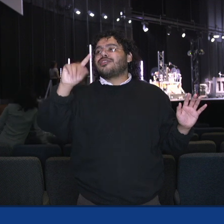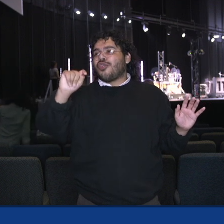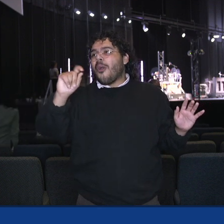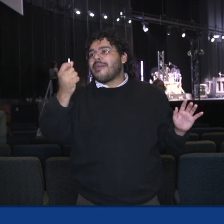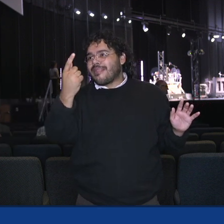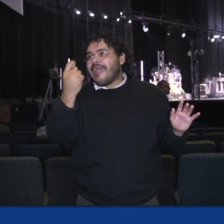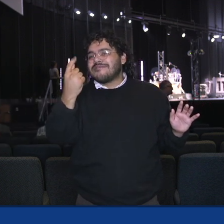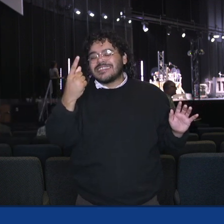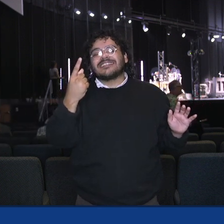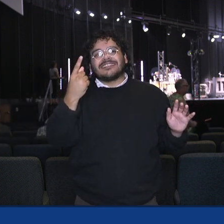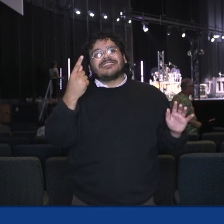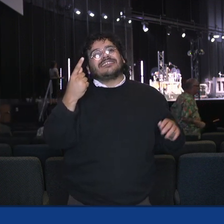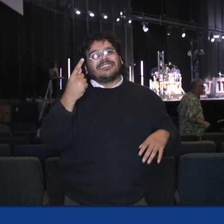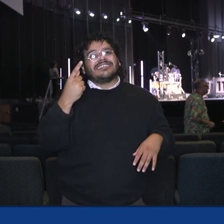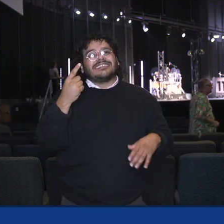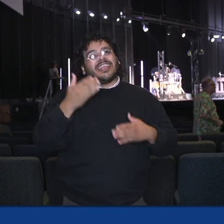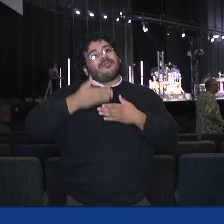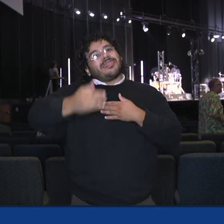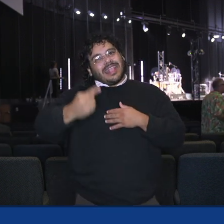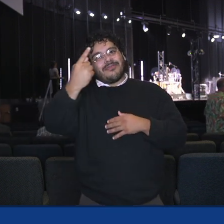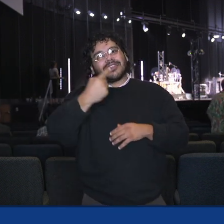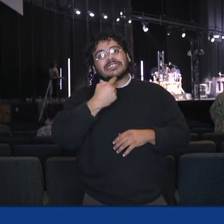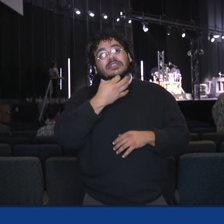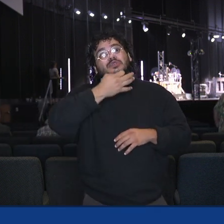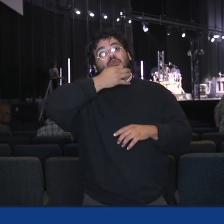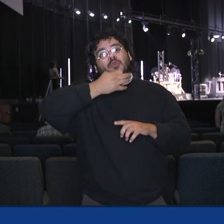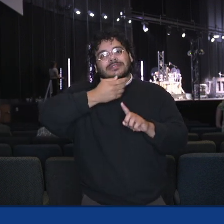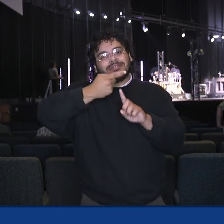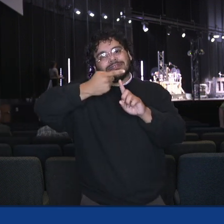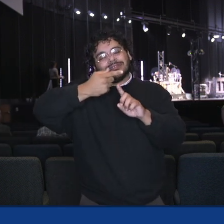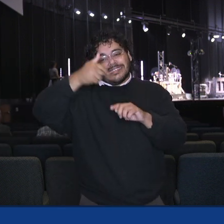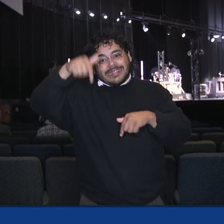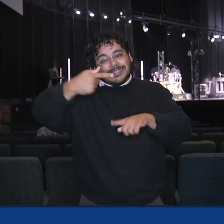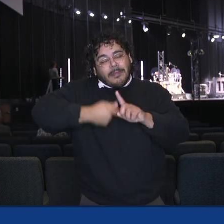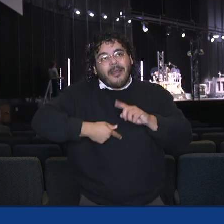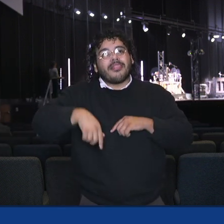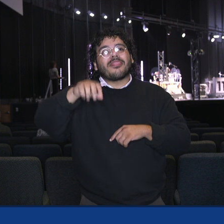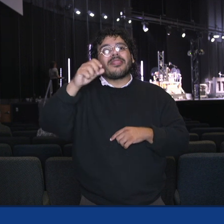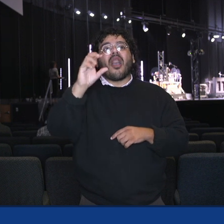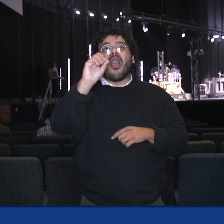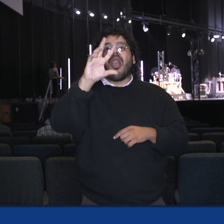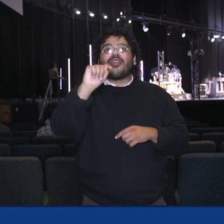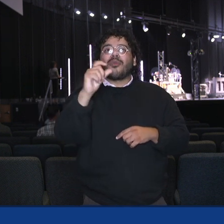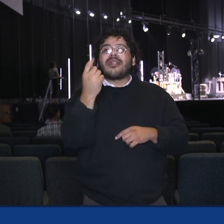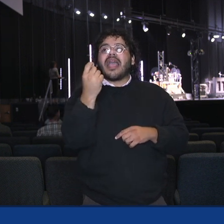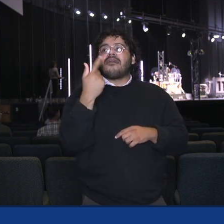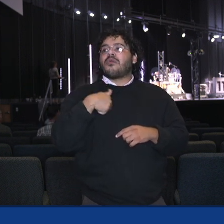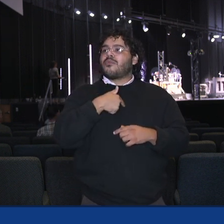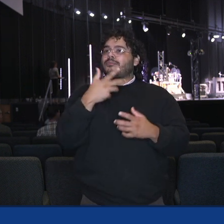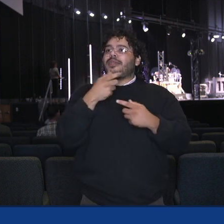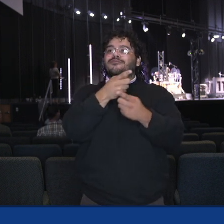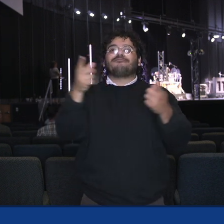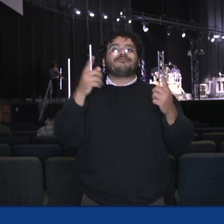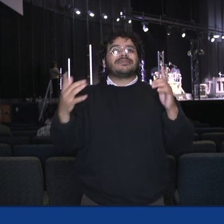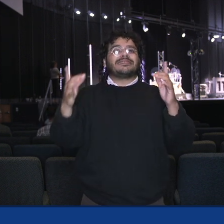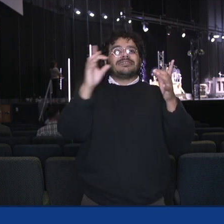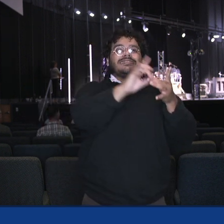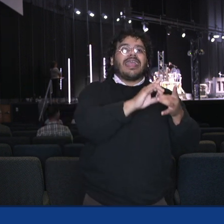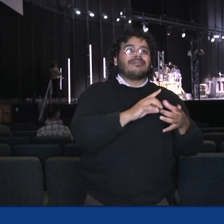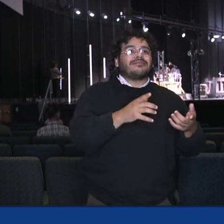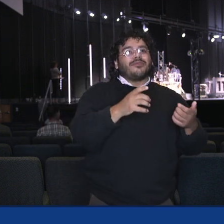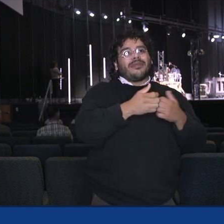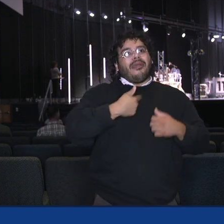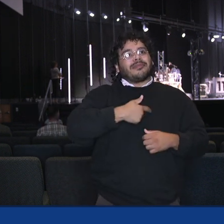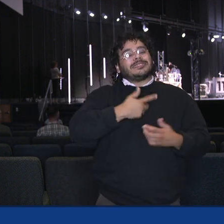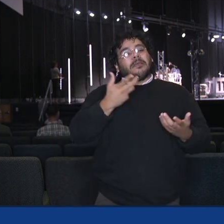11th, well, the next one is coming up soon, and we would like for you guys to get connected. Please check out our info desk. As a matter of fact, we